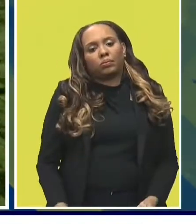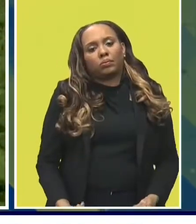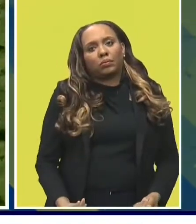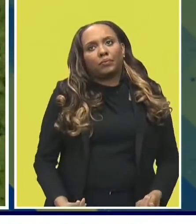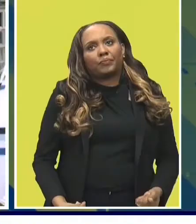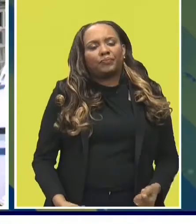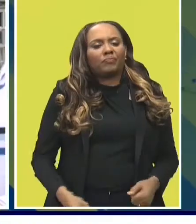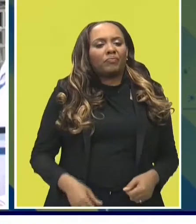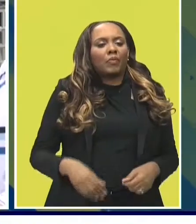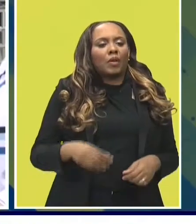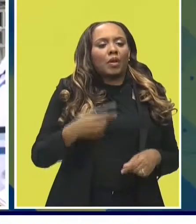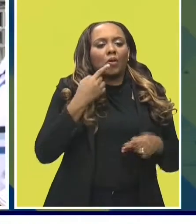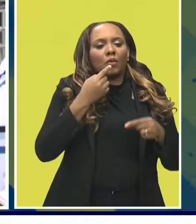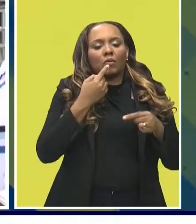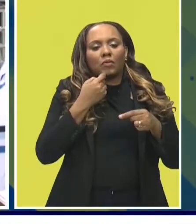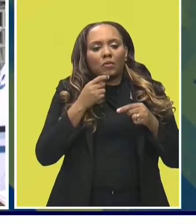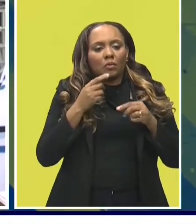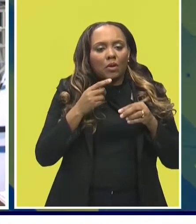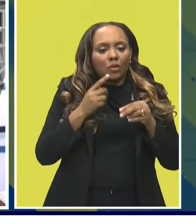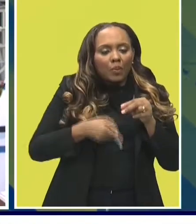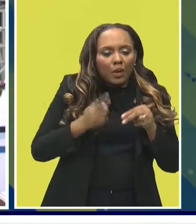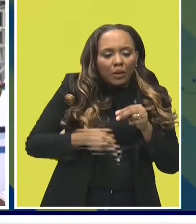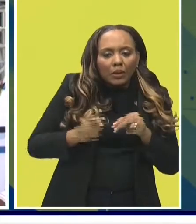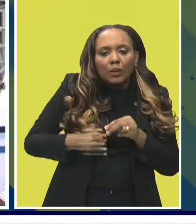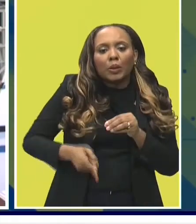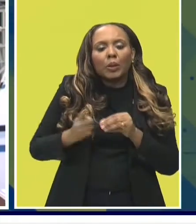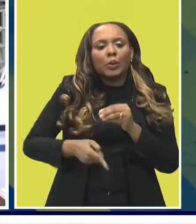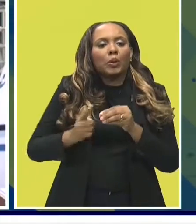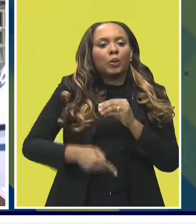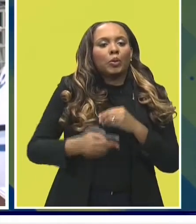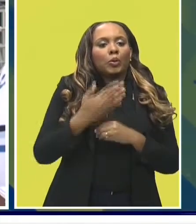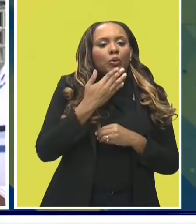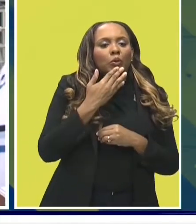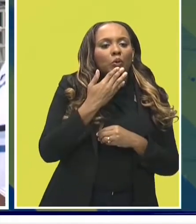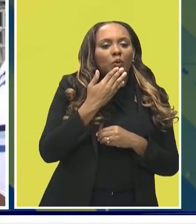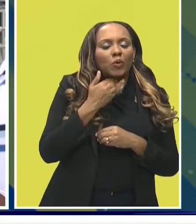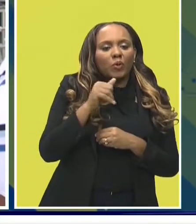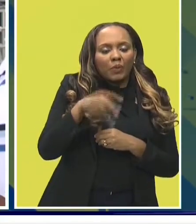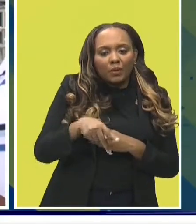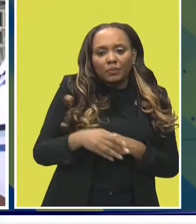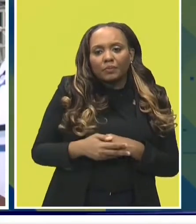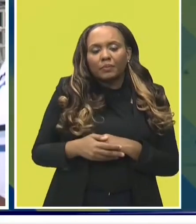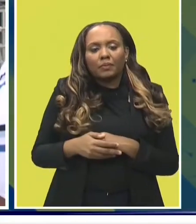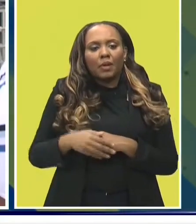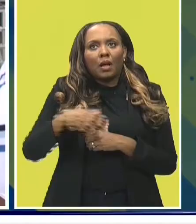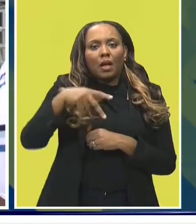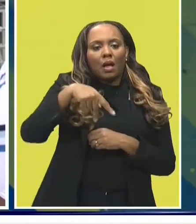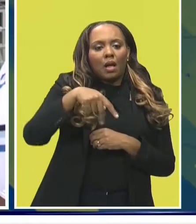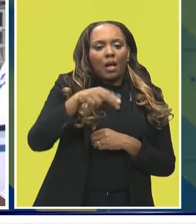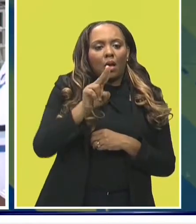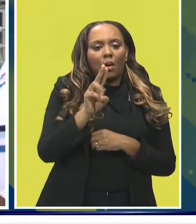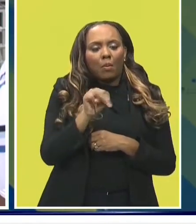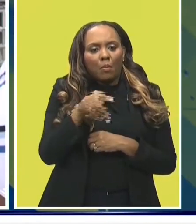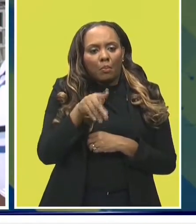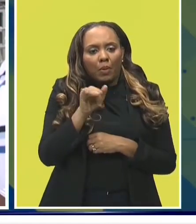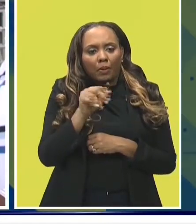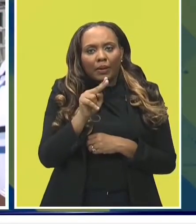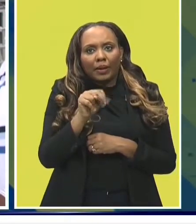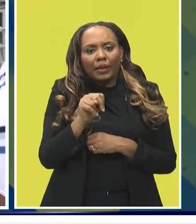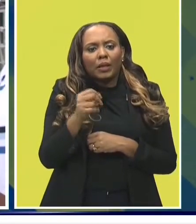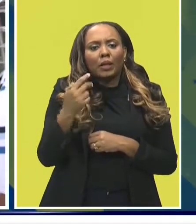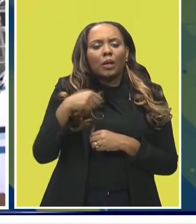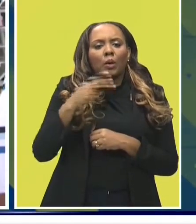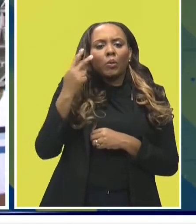Tomatoes, sweet peppers, pumpkin on the ground. There were pumpkin literally floating away to the sea on